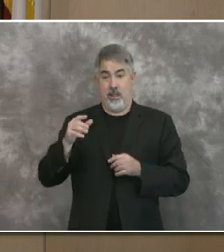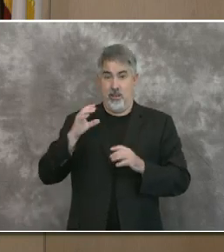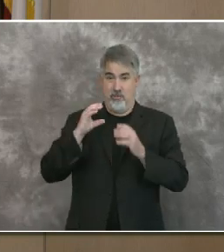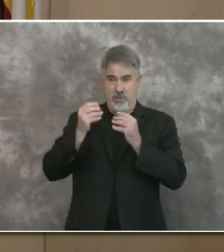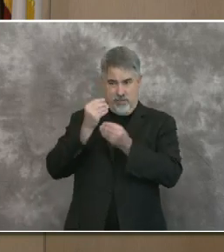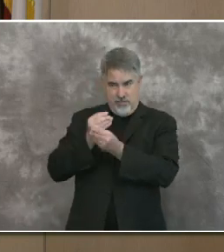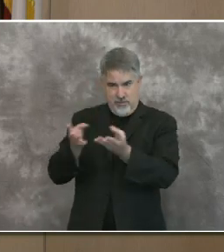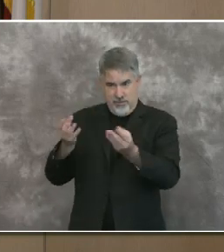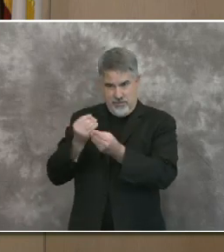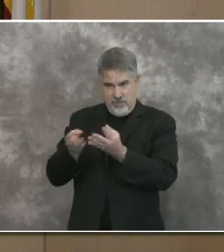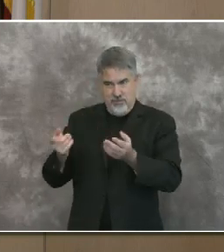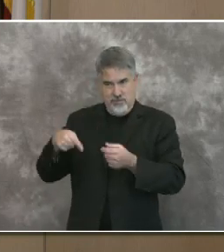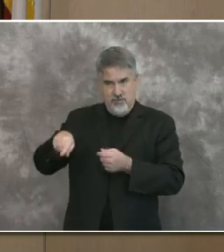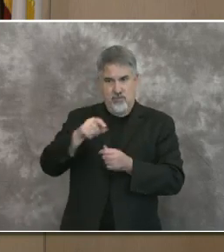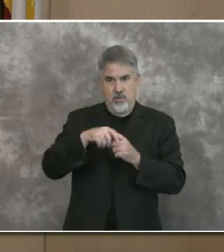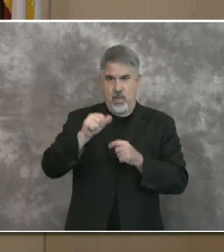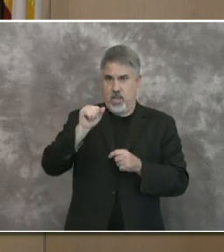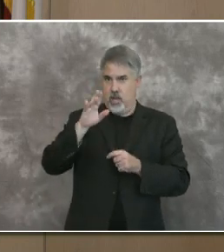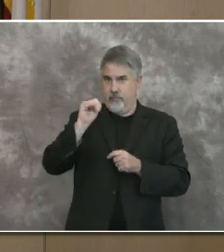Airbnb, because